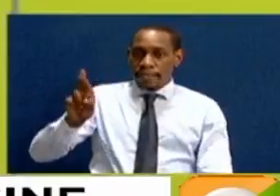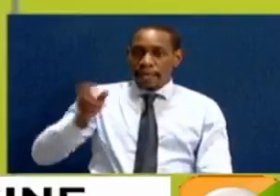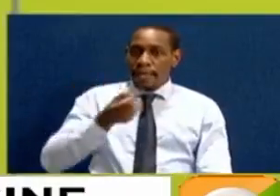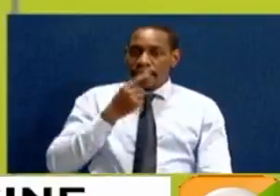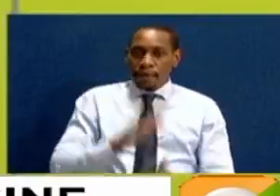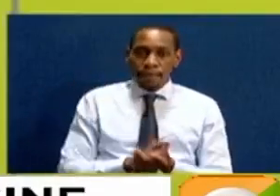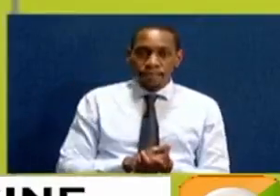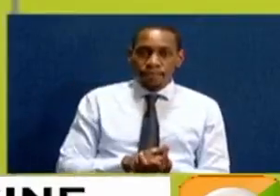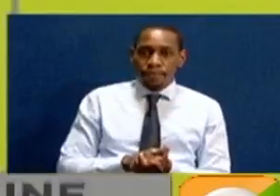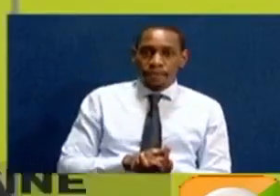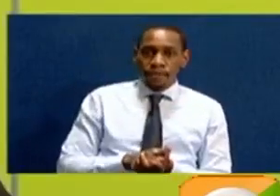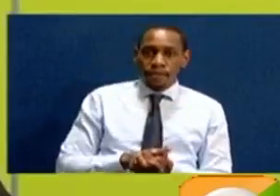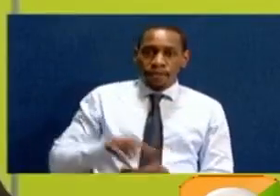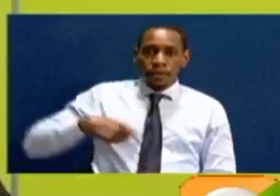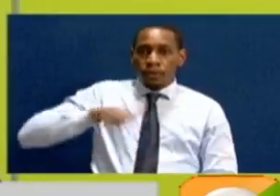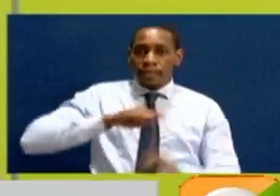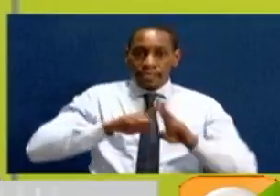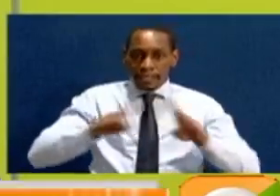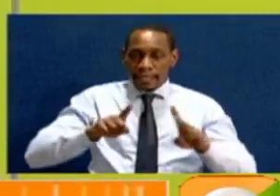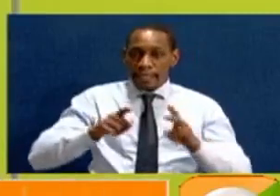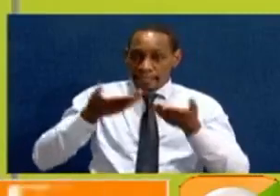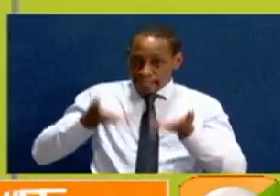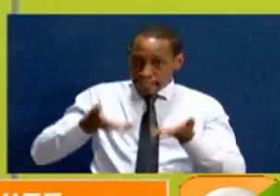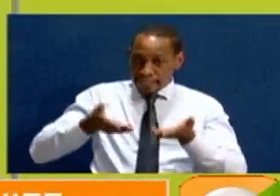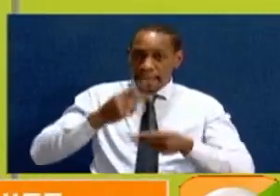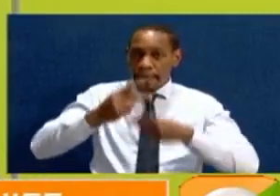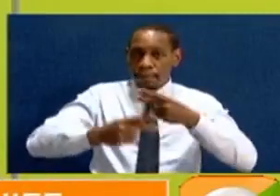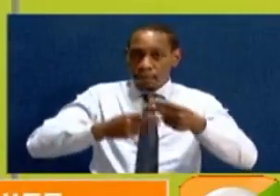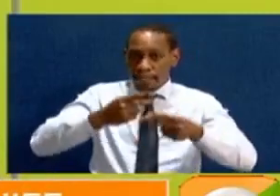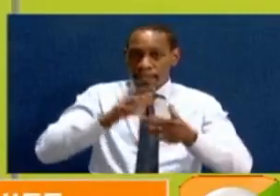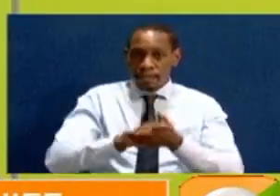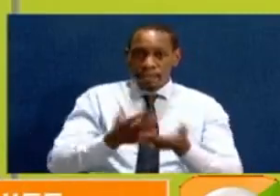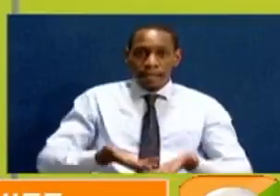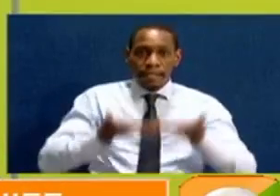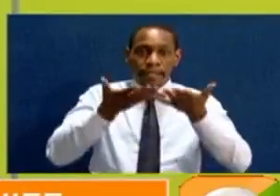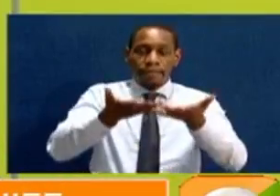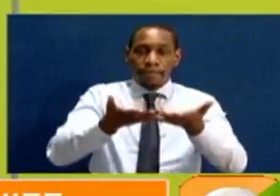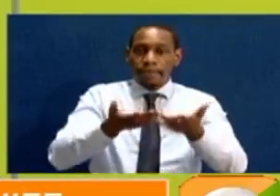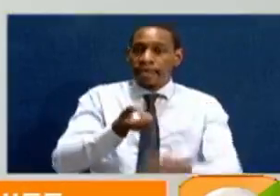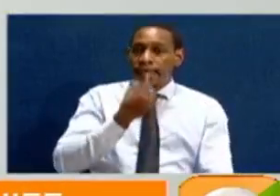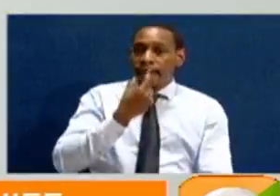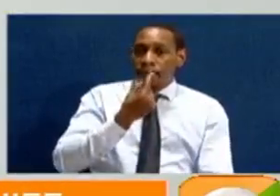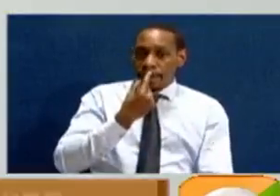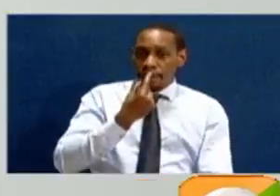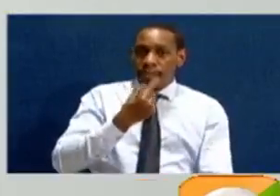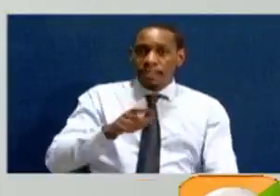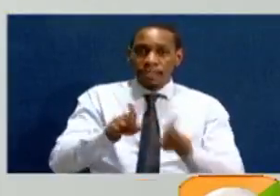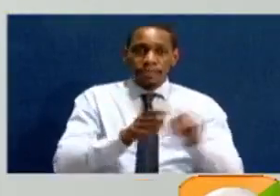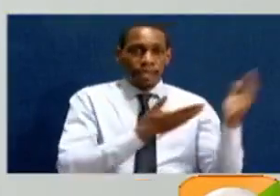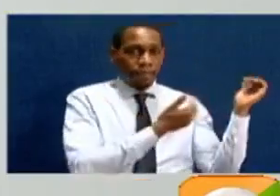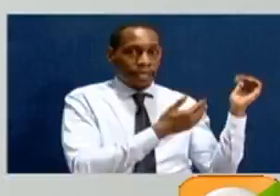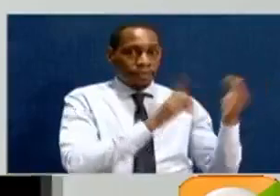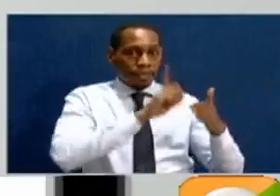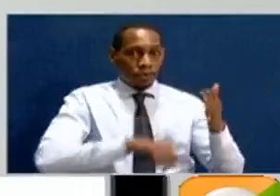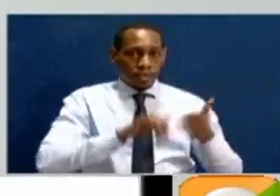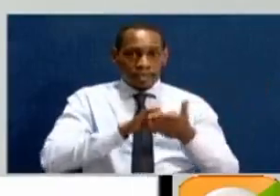vaccine. We have started immediately the process of delivering our vaccine, and we expect